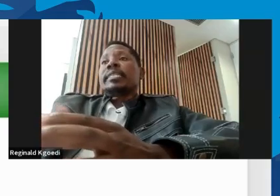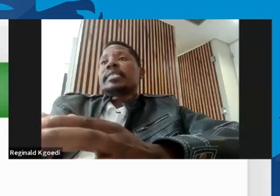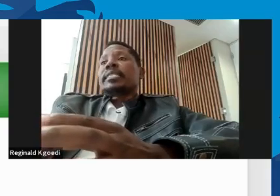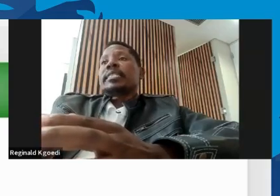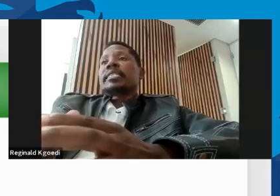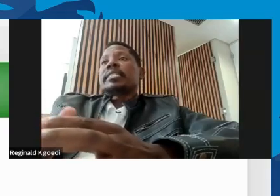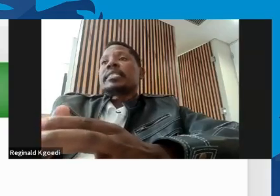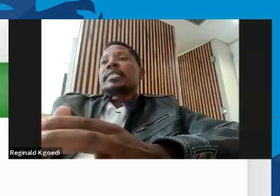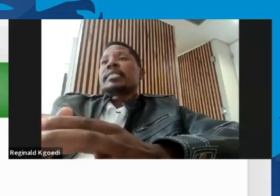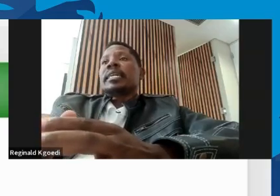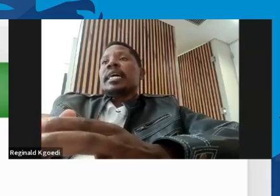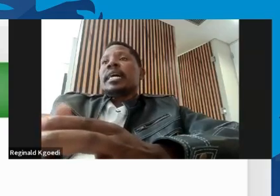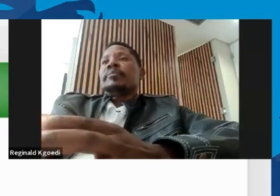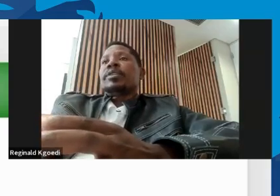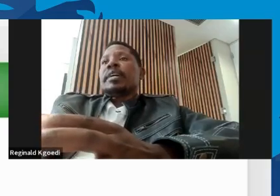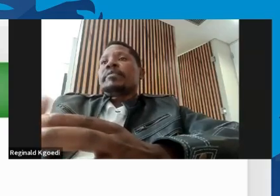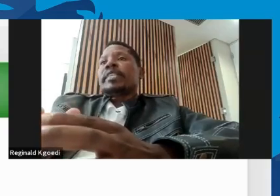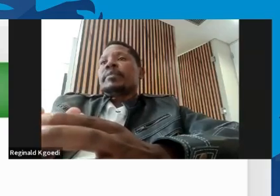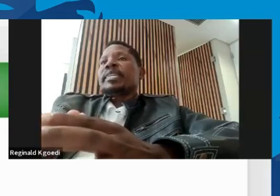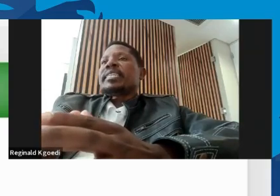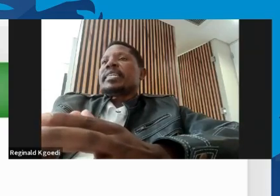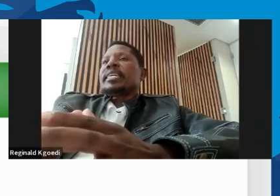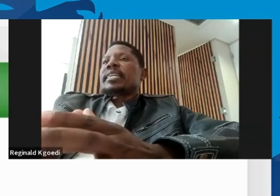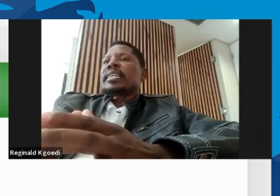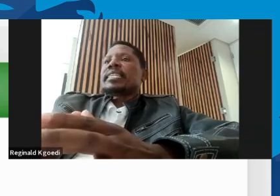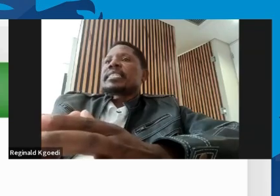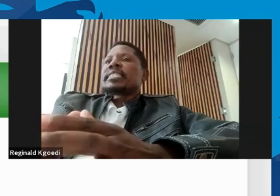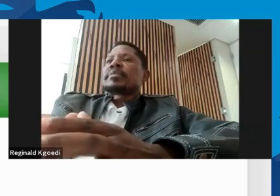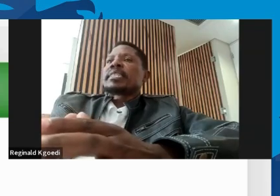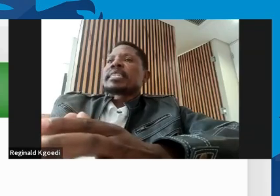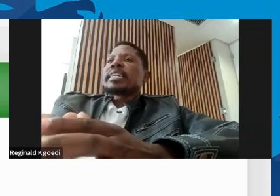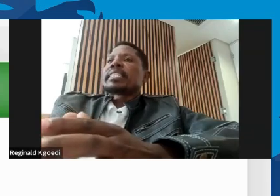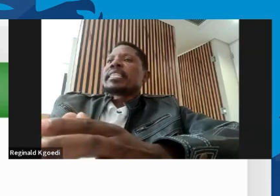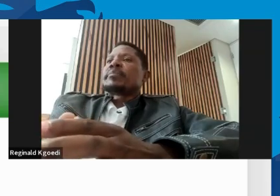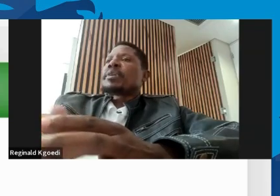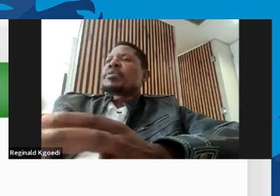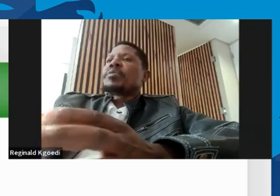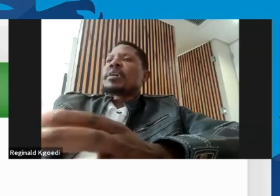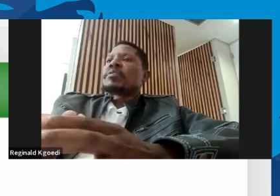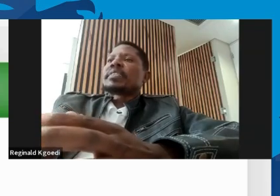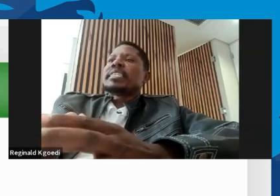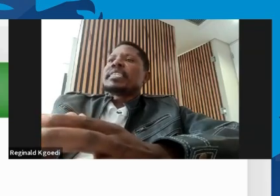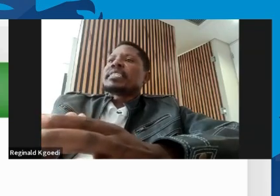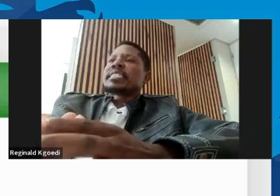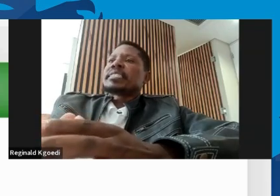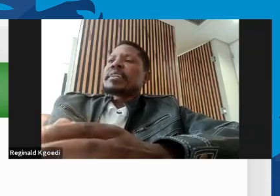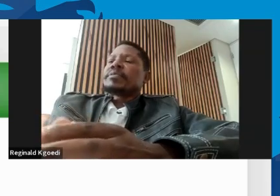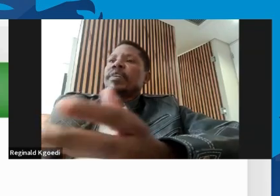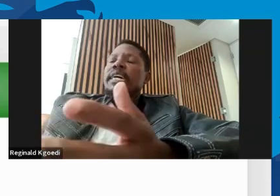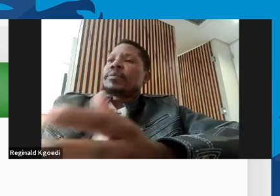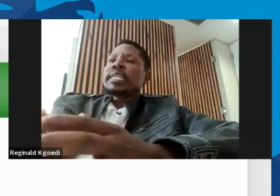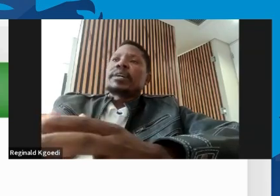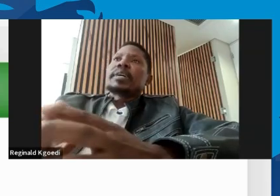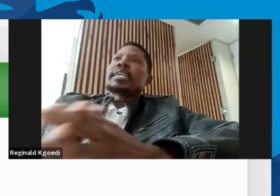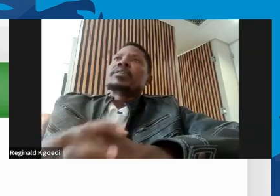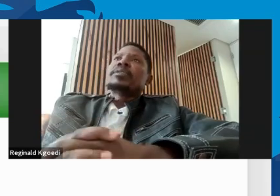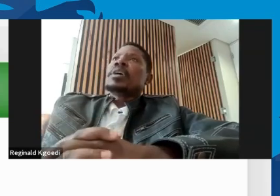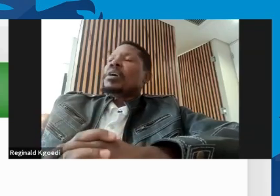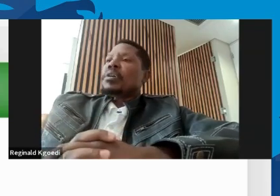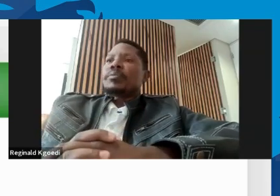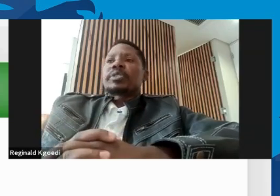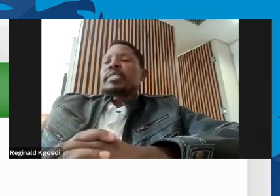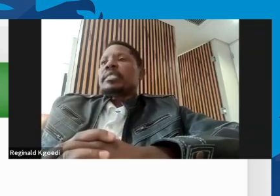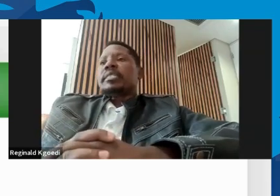look at it, it's I mean, you have the Medicine and Related Substance Act number 101 of 1965. Where are we now? We are